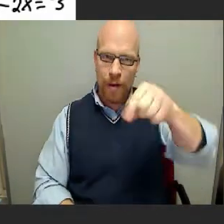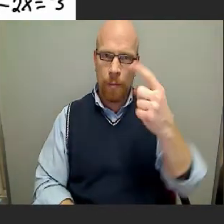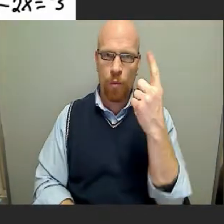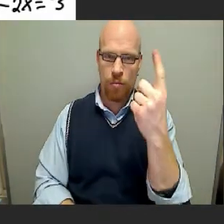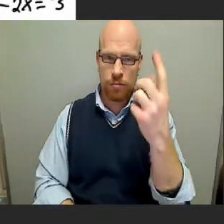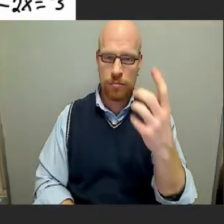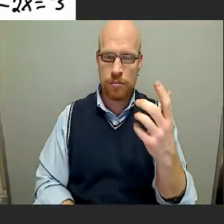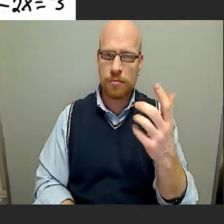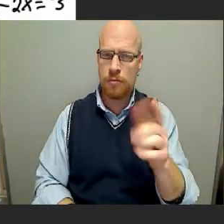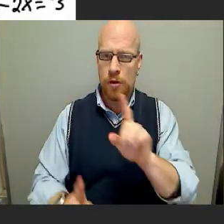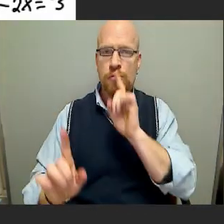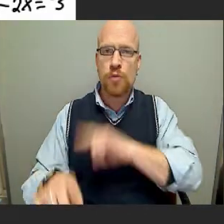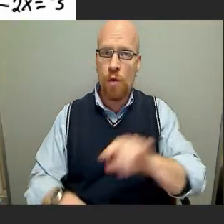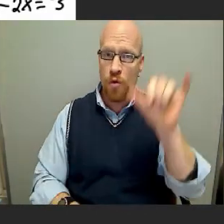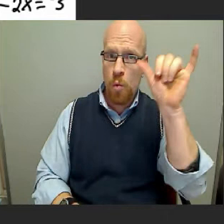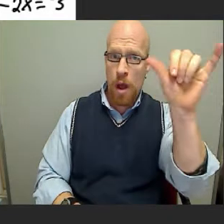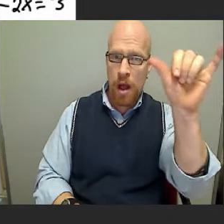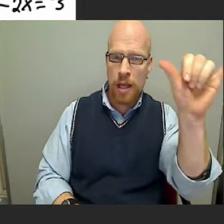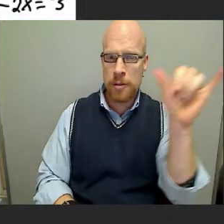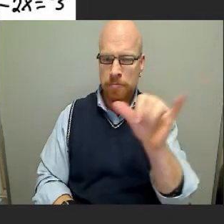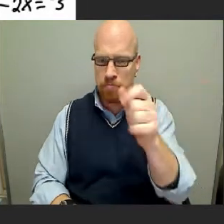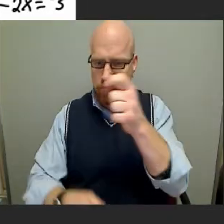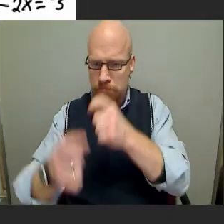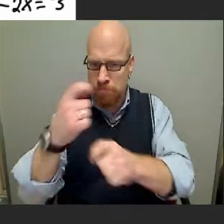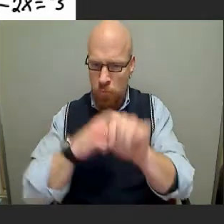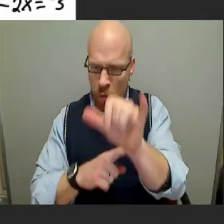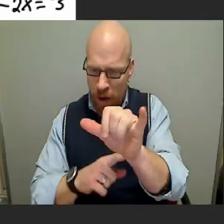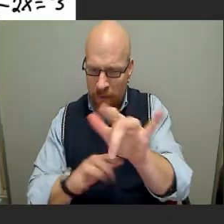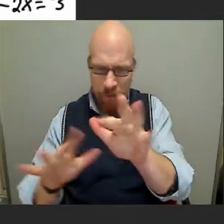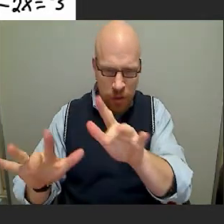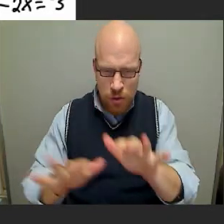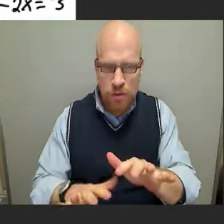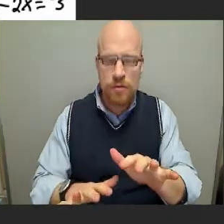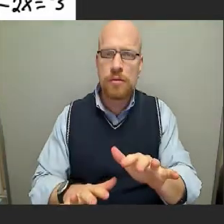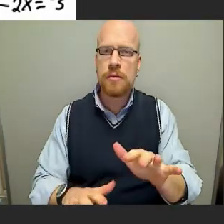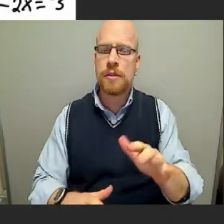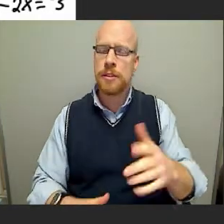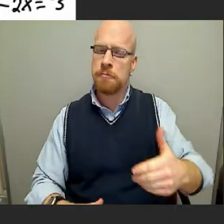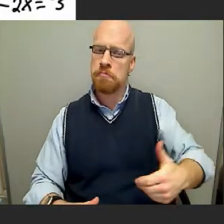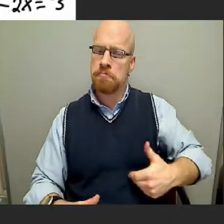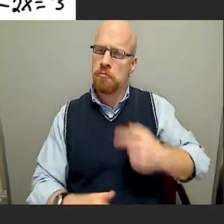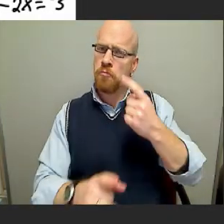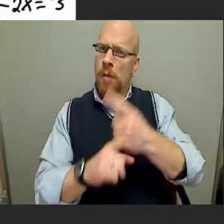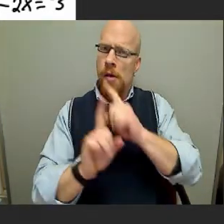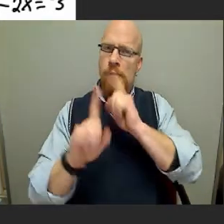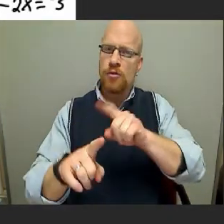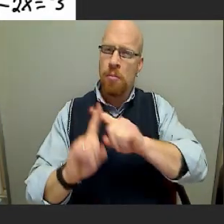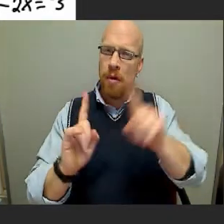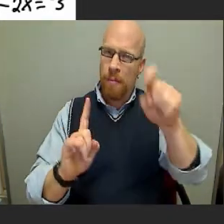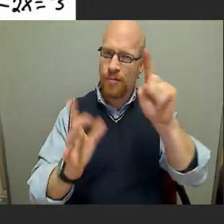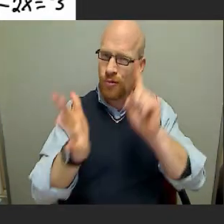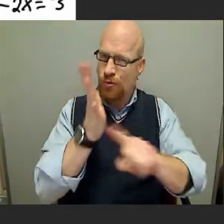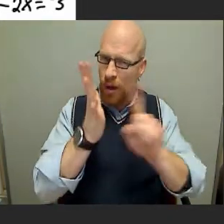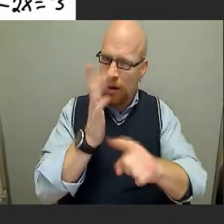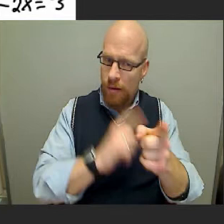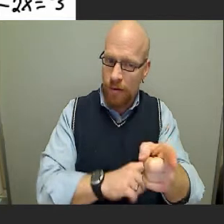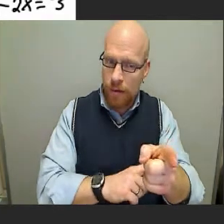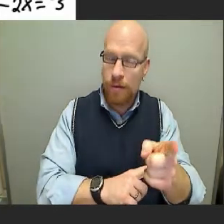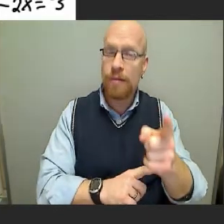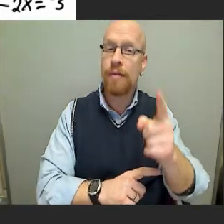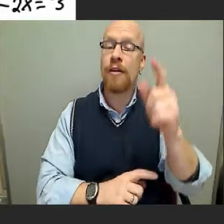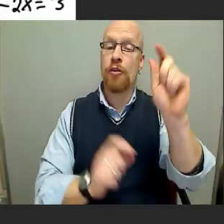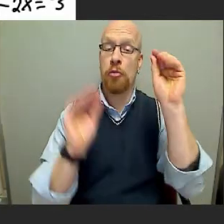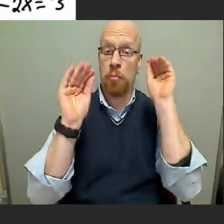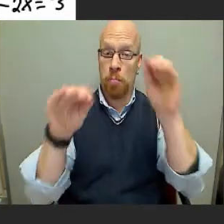So we have an answer which is 2 comma 1. We solved for y by